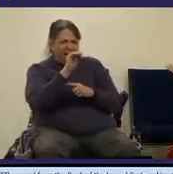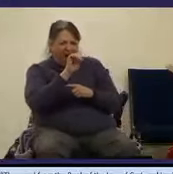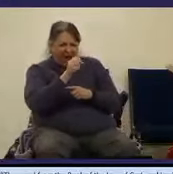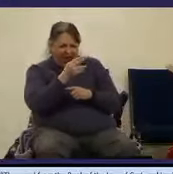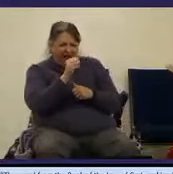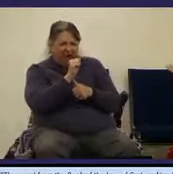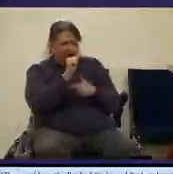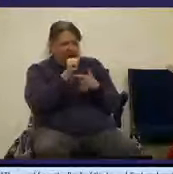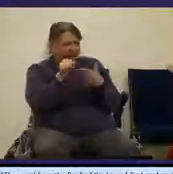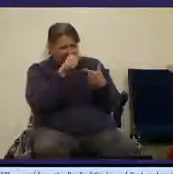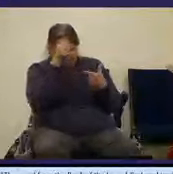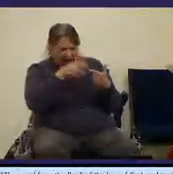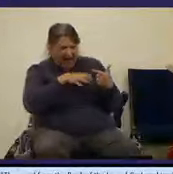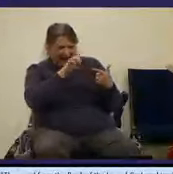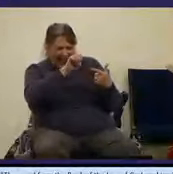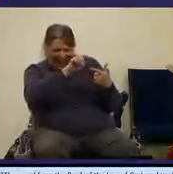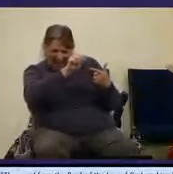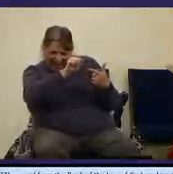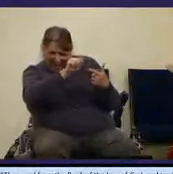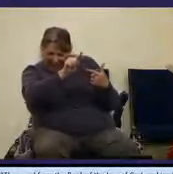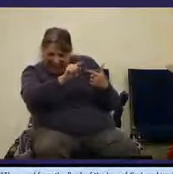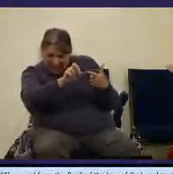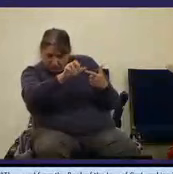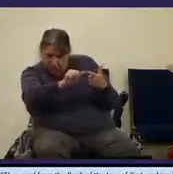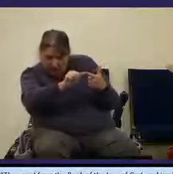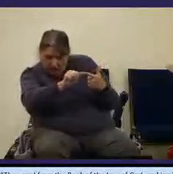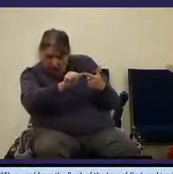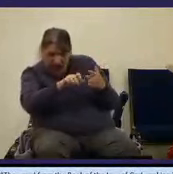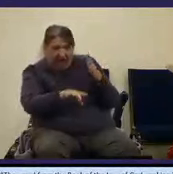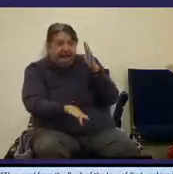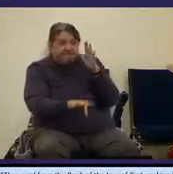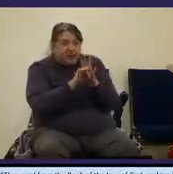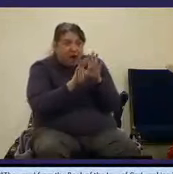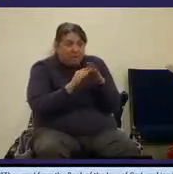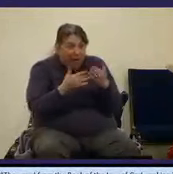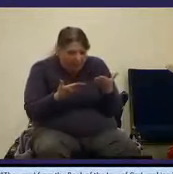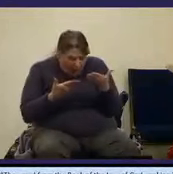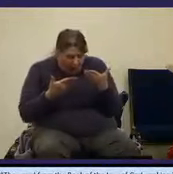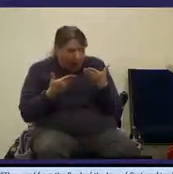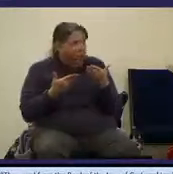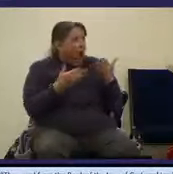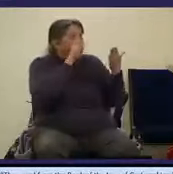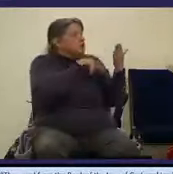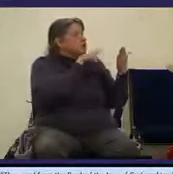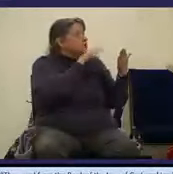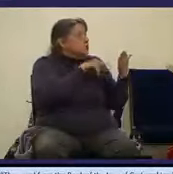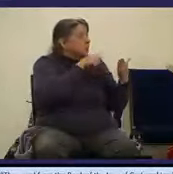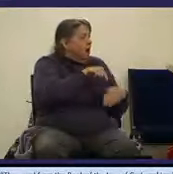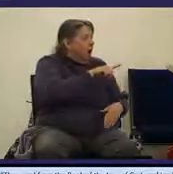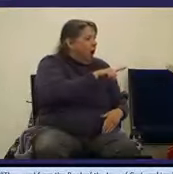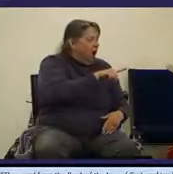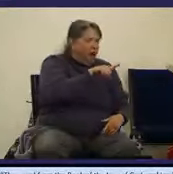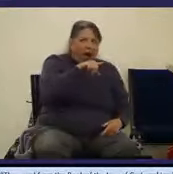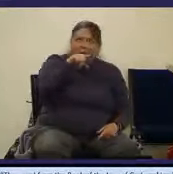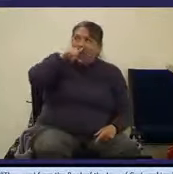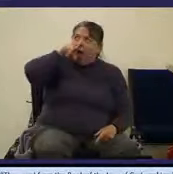the city destroyed. They knew that they had done wrong, and so they were grieved. They were crying. They were weeping.